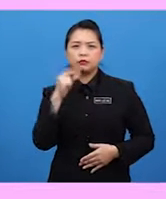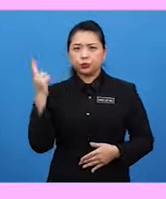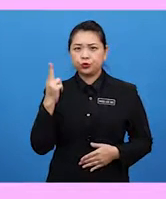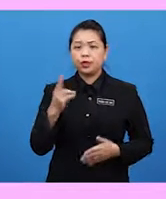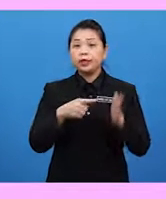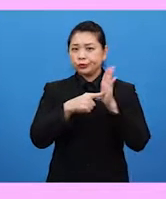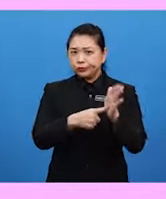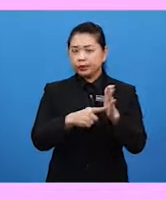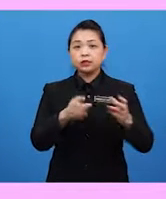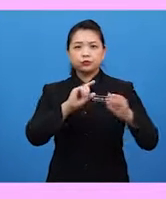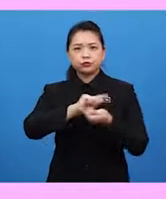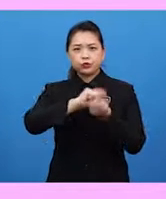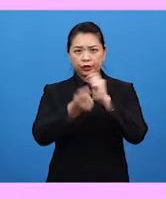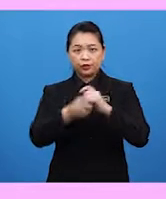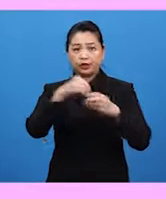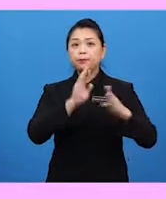his behavior.